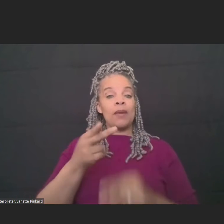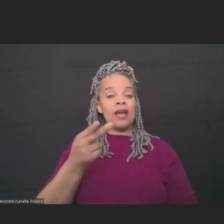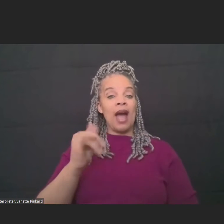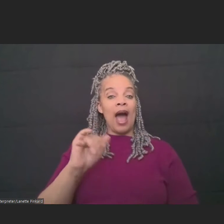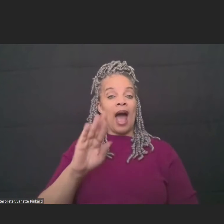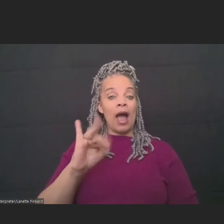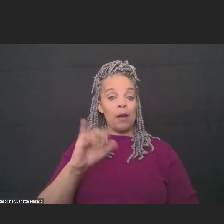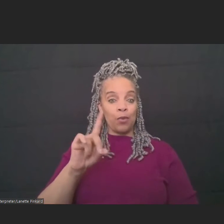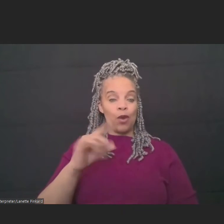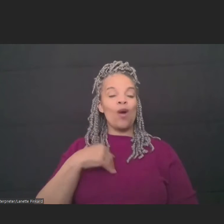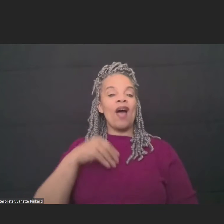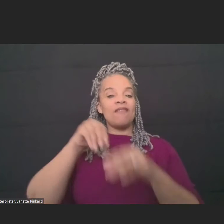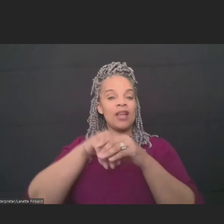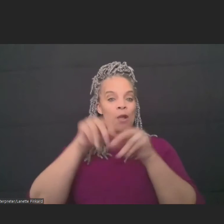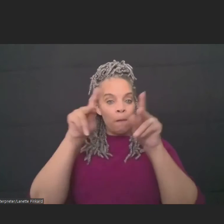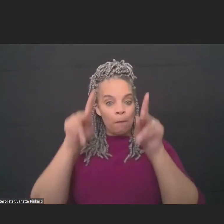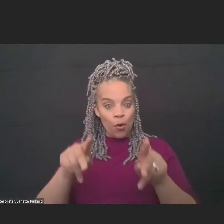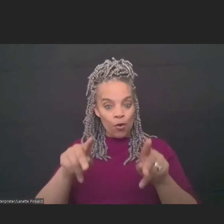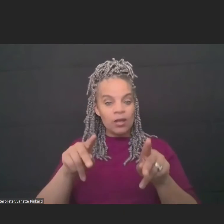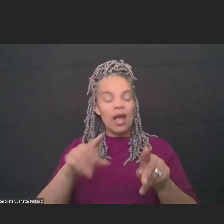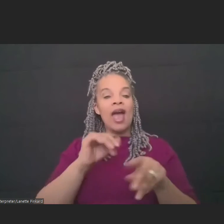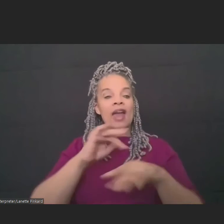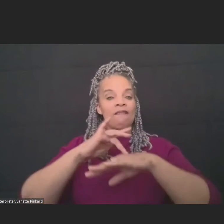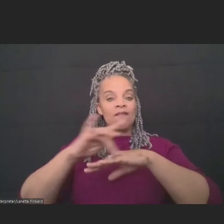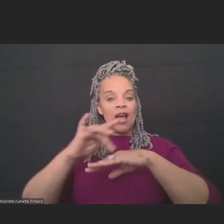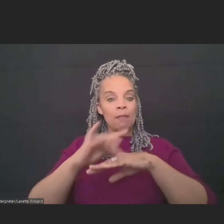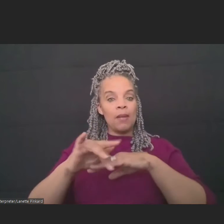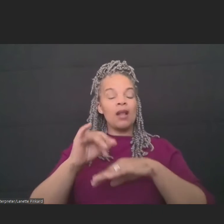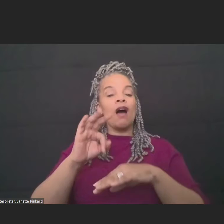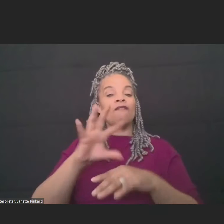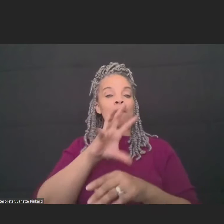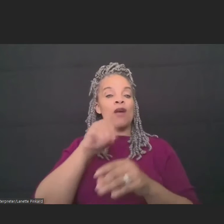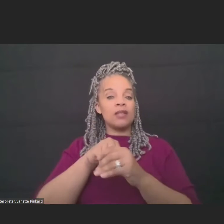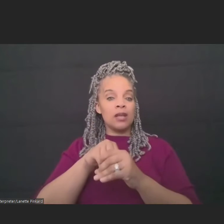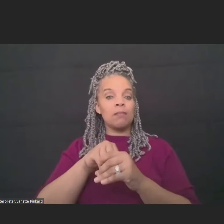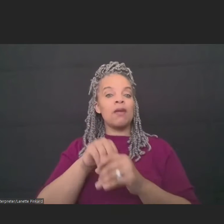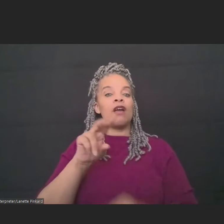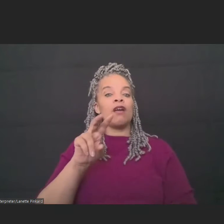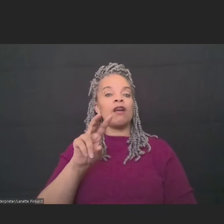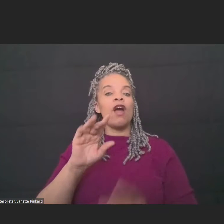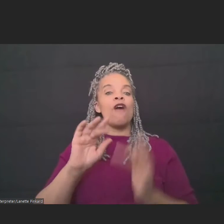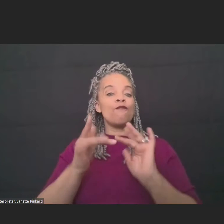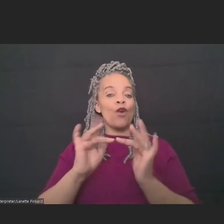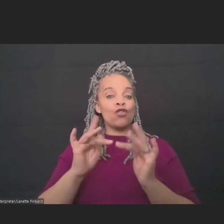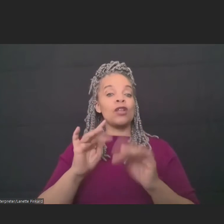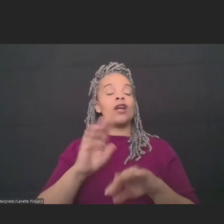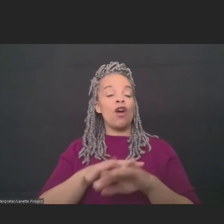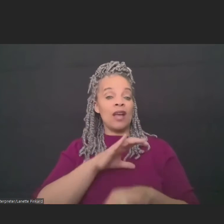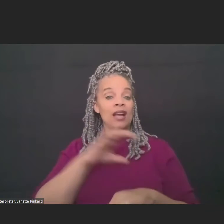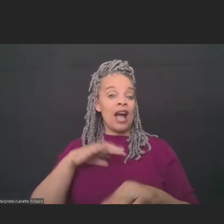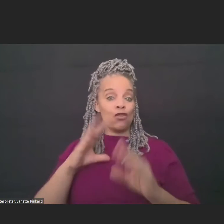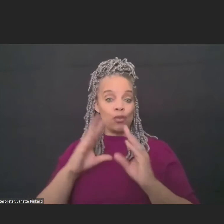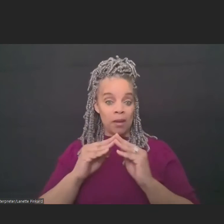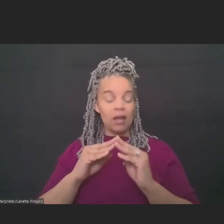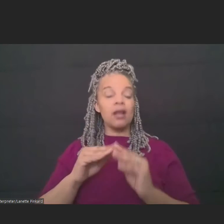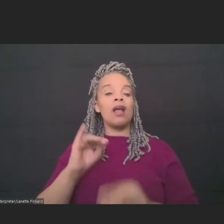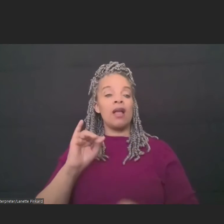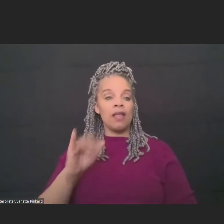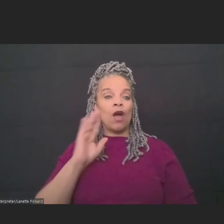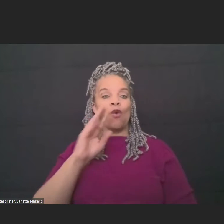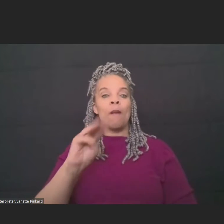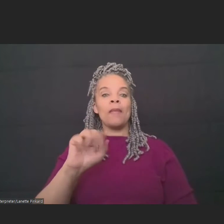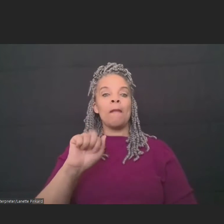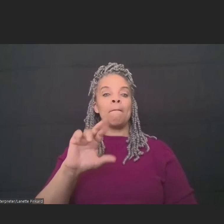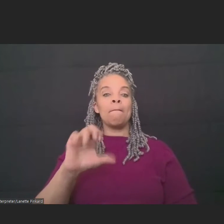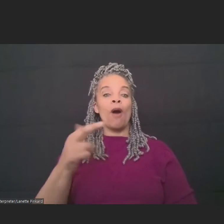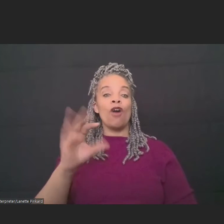in-person, and we'll have the availability of participating virtually in that council meeting. That council meeting will be March 9th. So